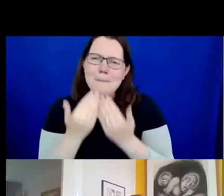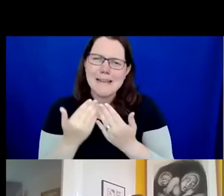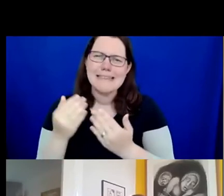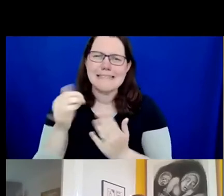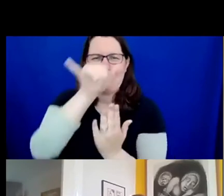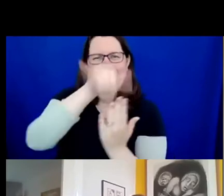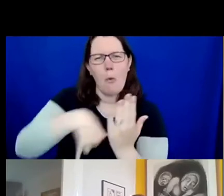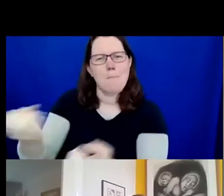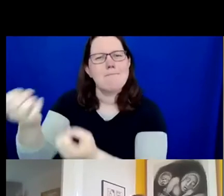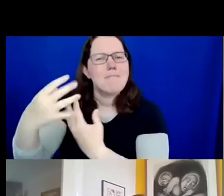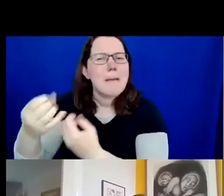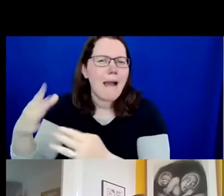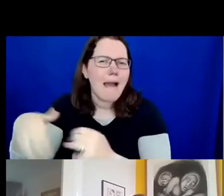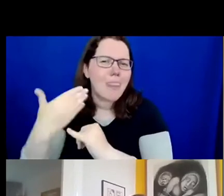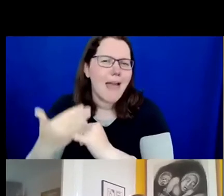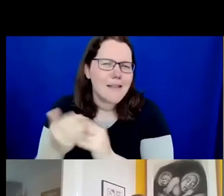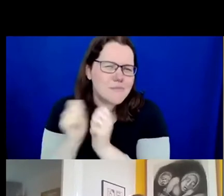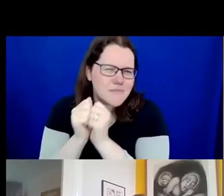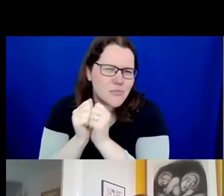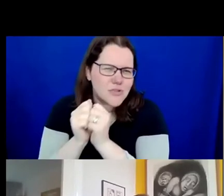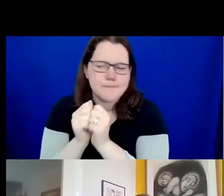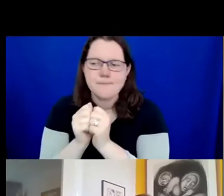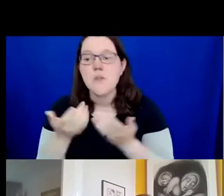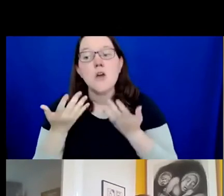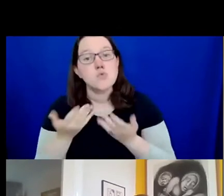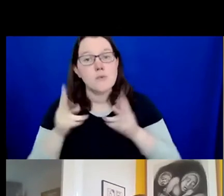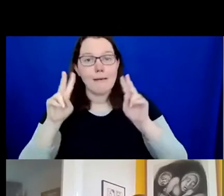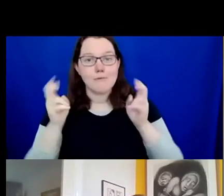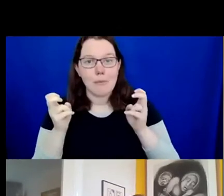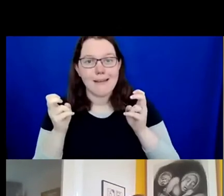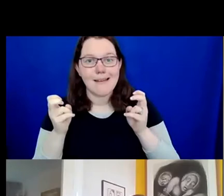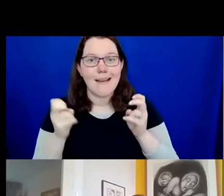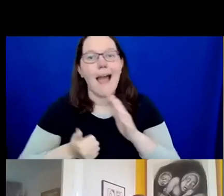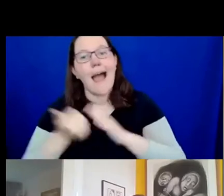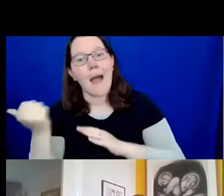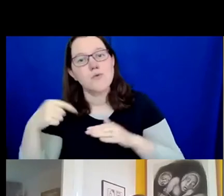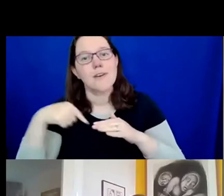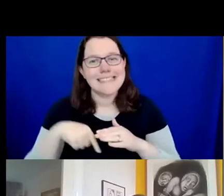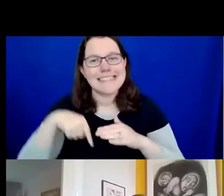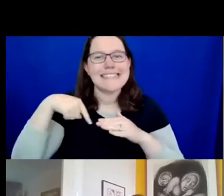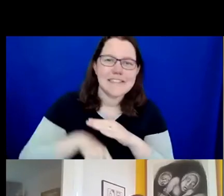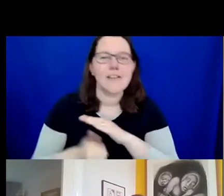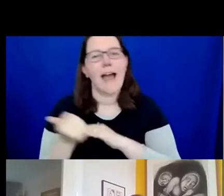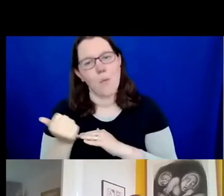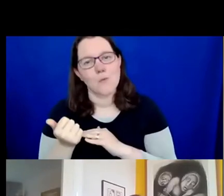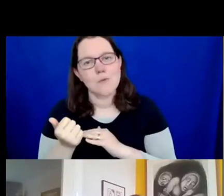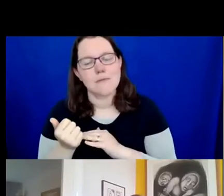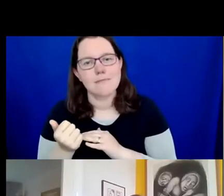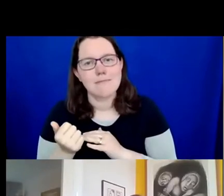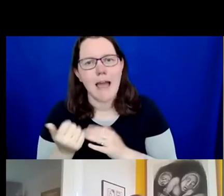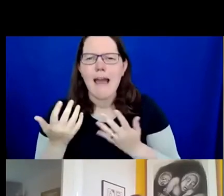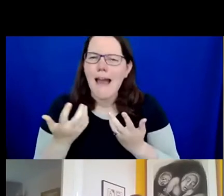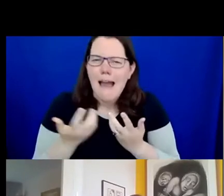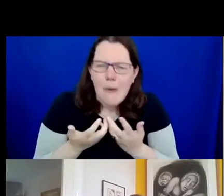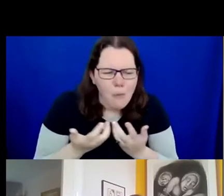So today we're exploring outside in, inside out, internal change. How active, inclusive